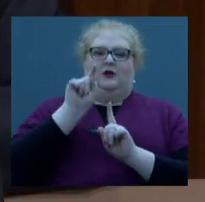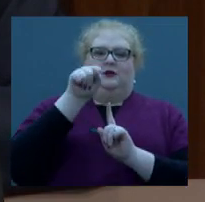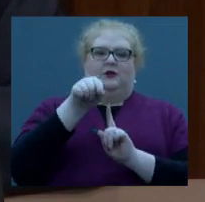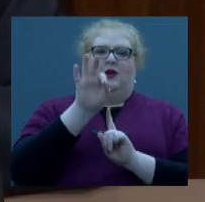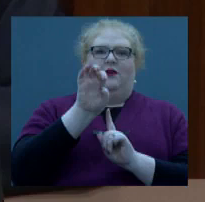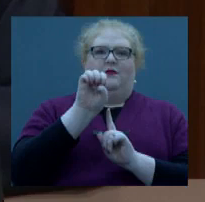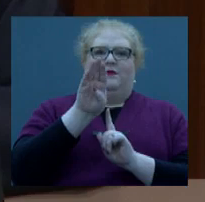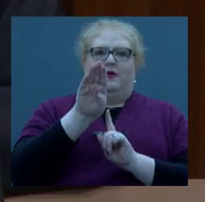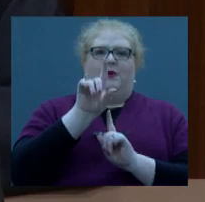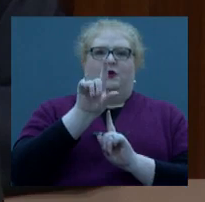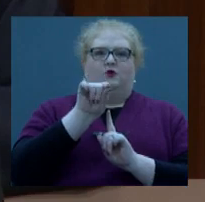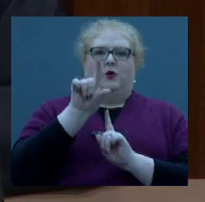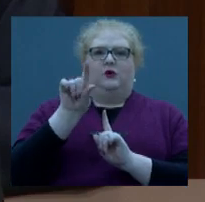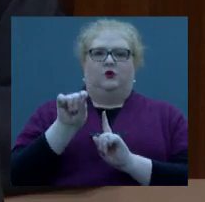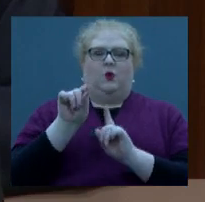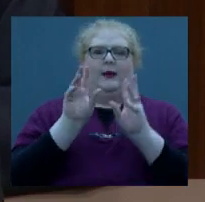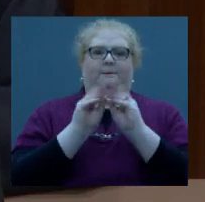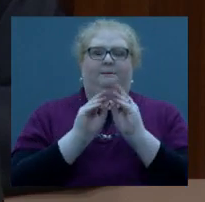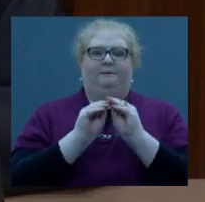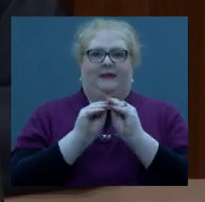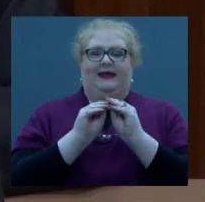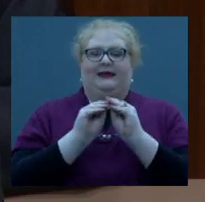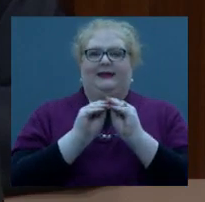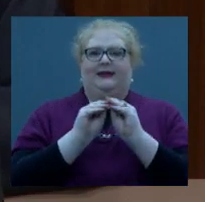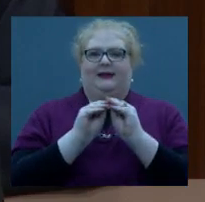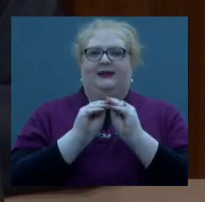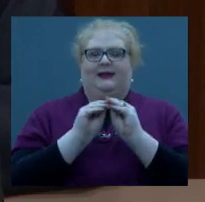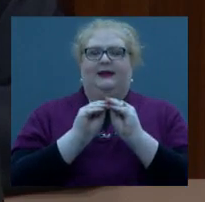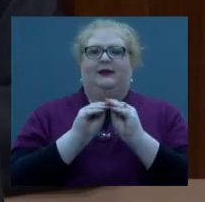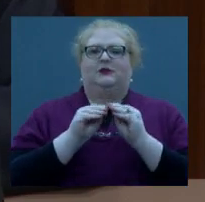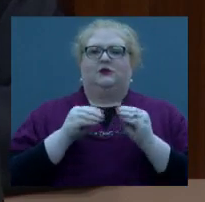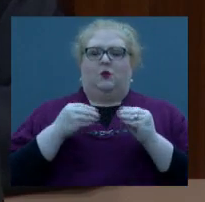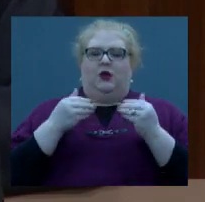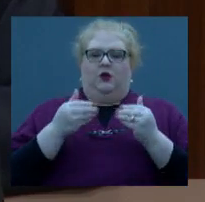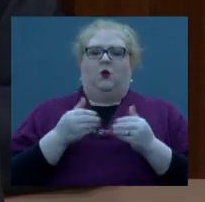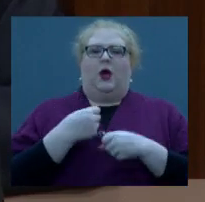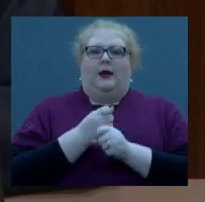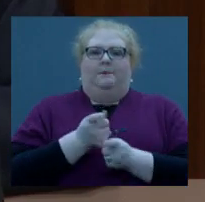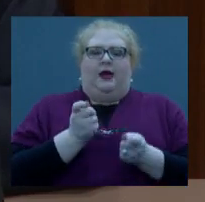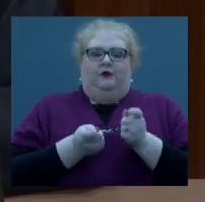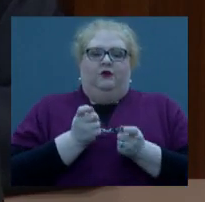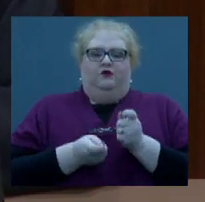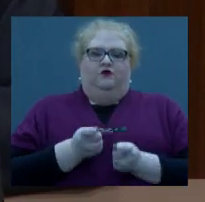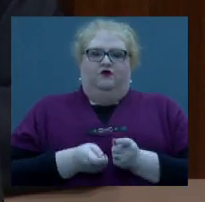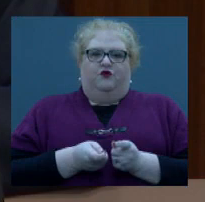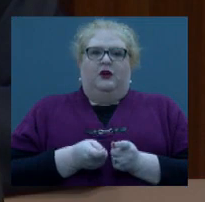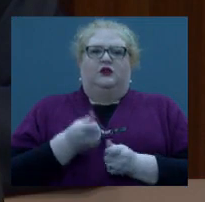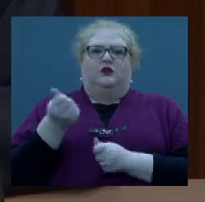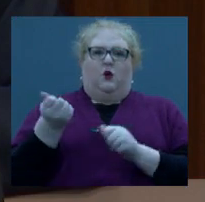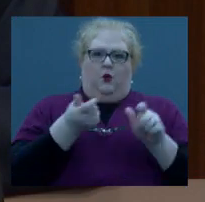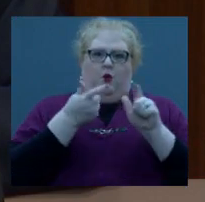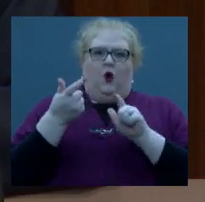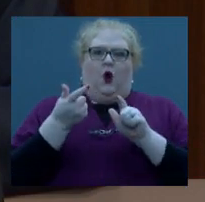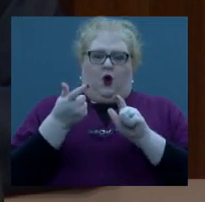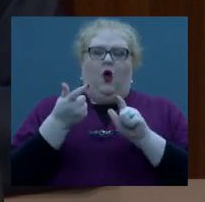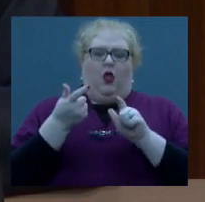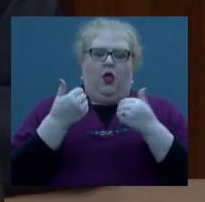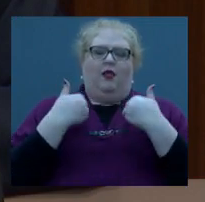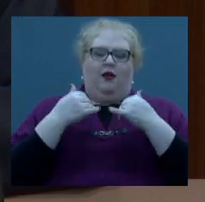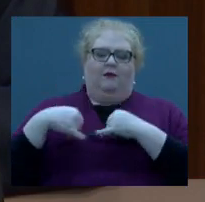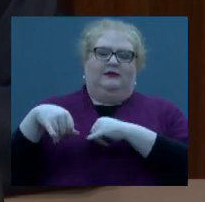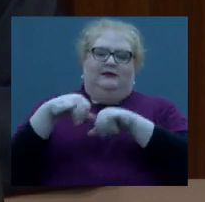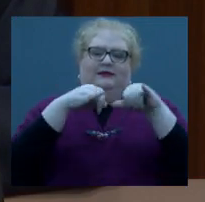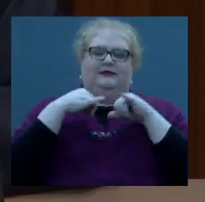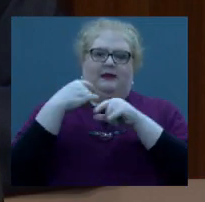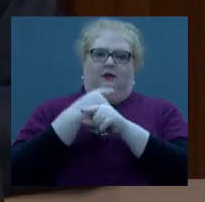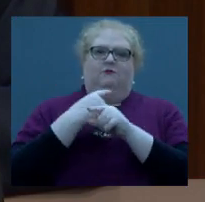20th, 2020 meeting in order to make that correction so that everybody's working off the same information.